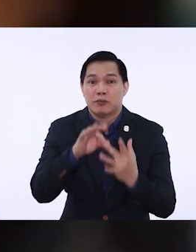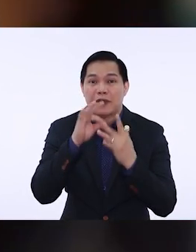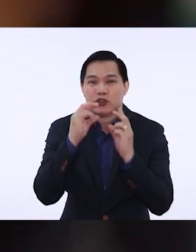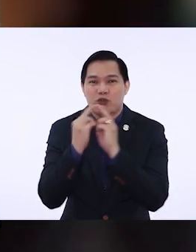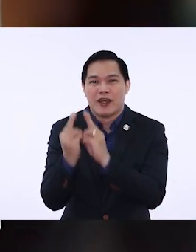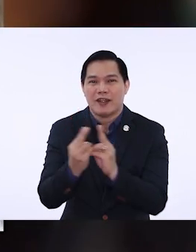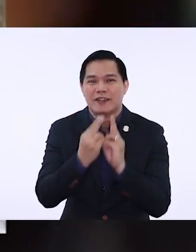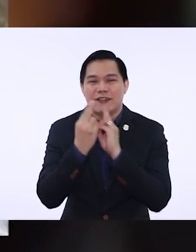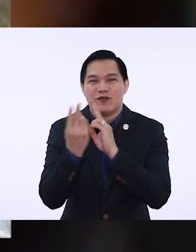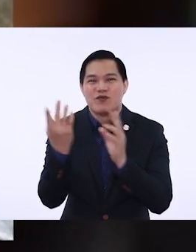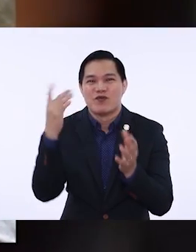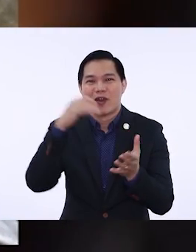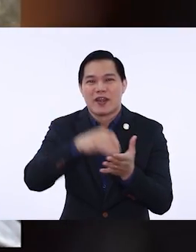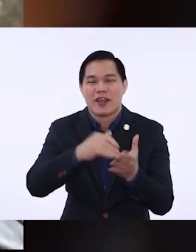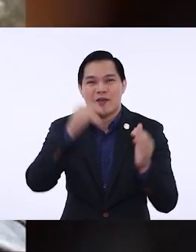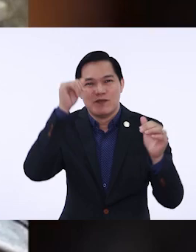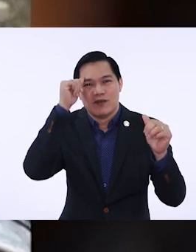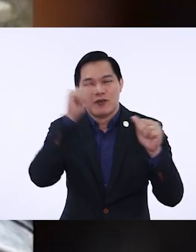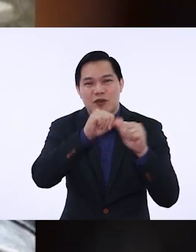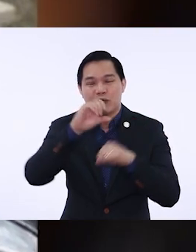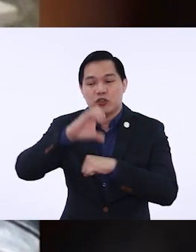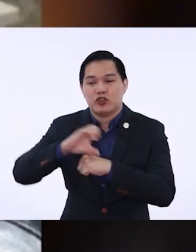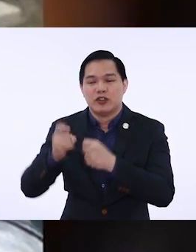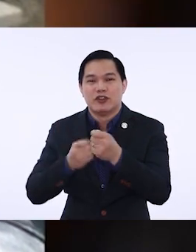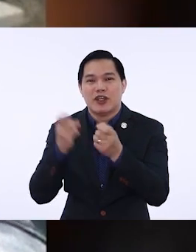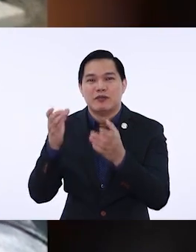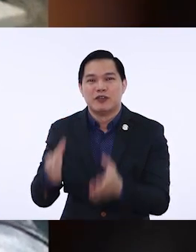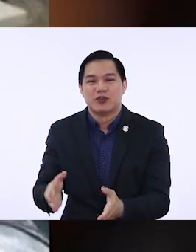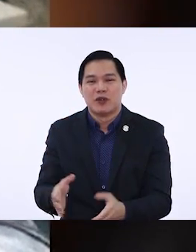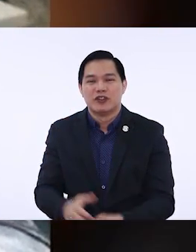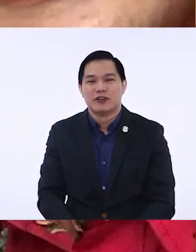again with the aim and spirit of the church administration.